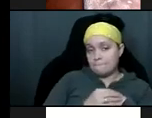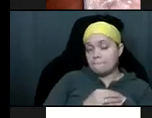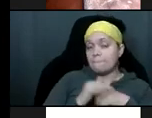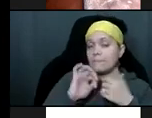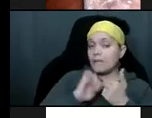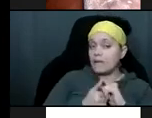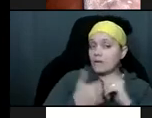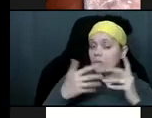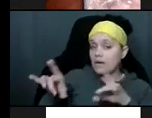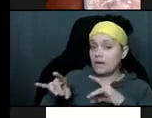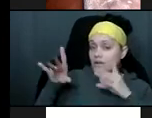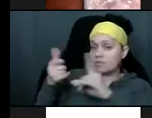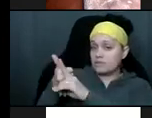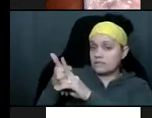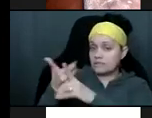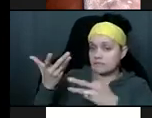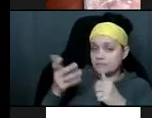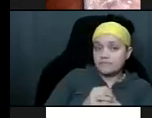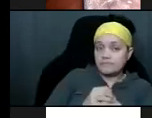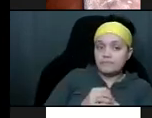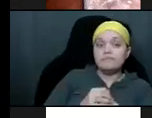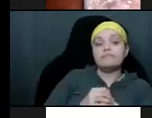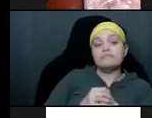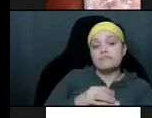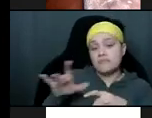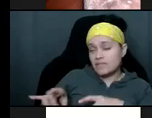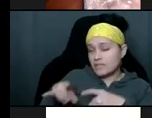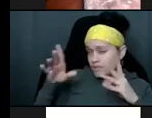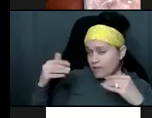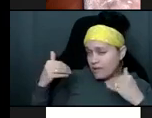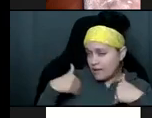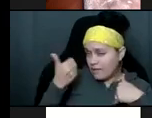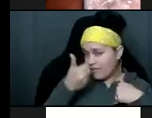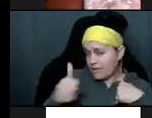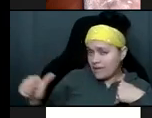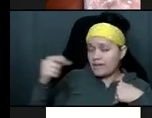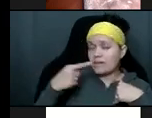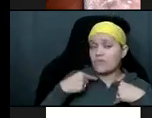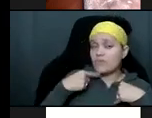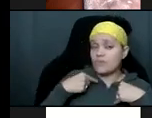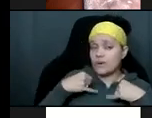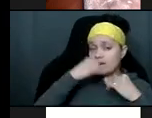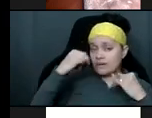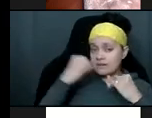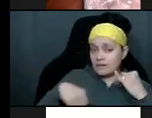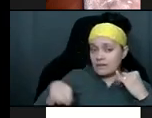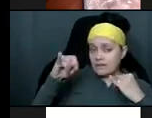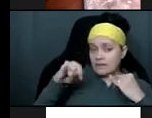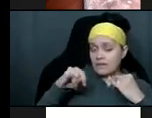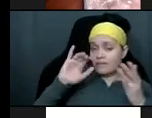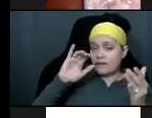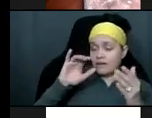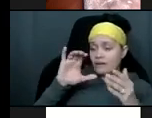about Australia? Does Australia have any red lines of continent versus continent?